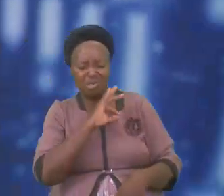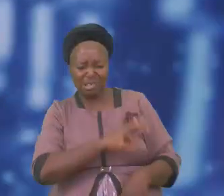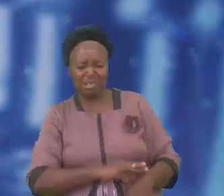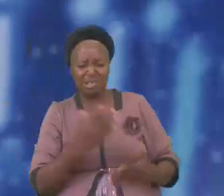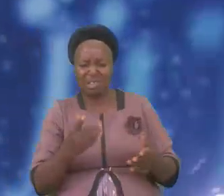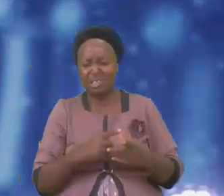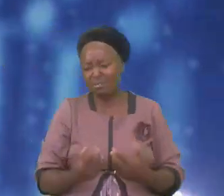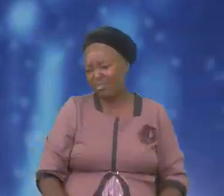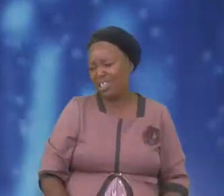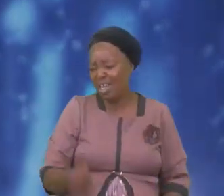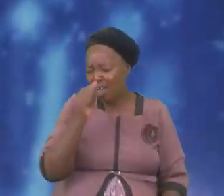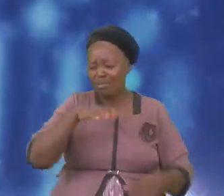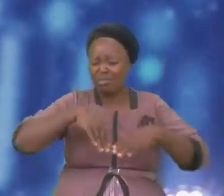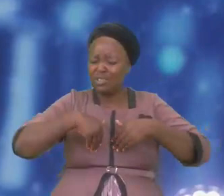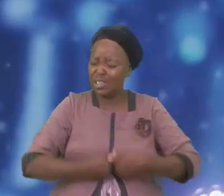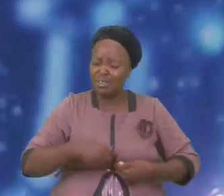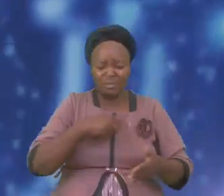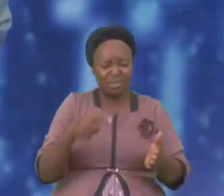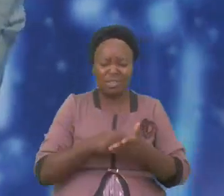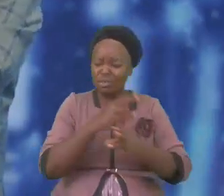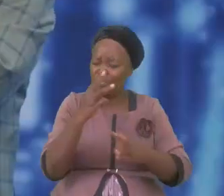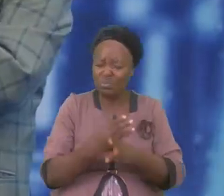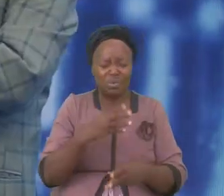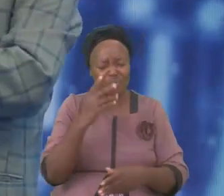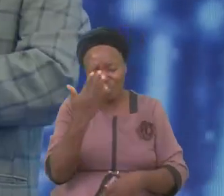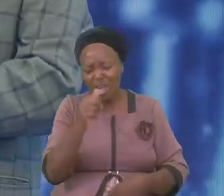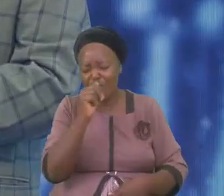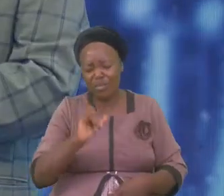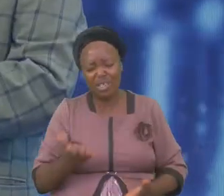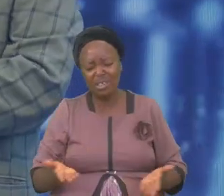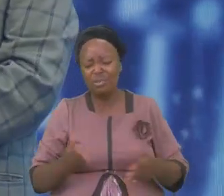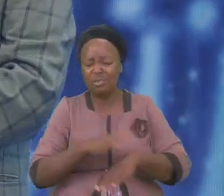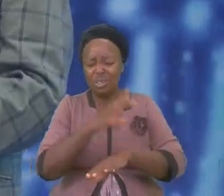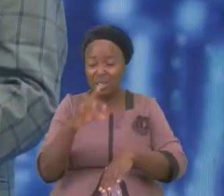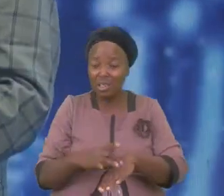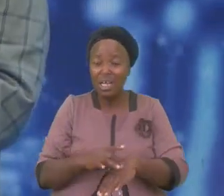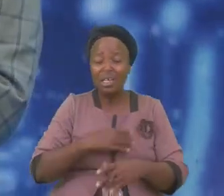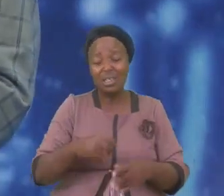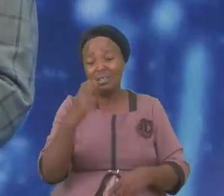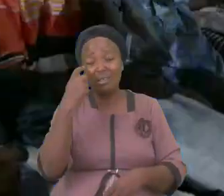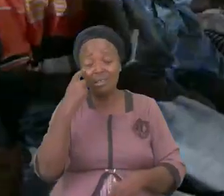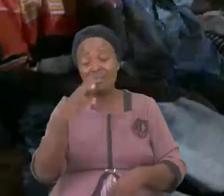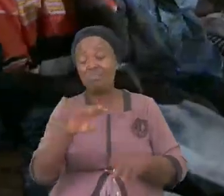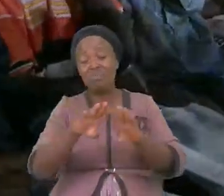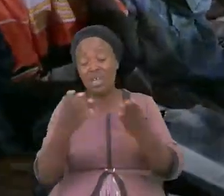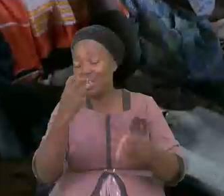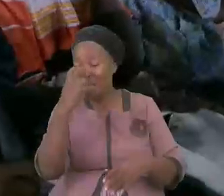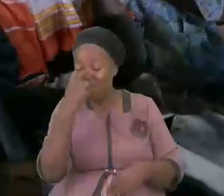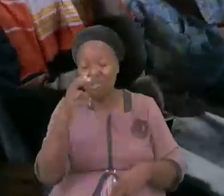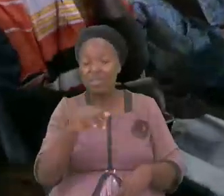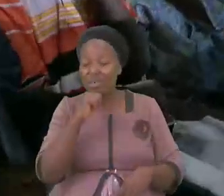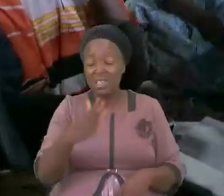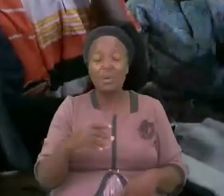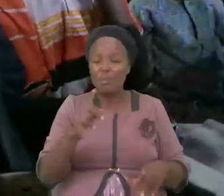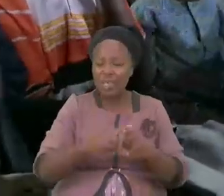will give you better vision and passion in your life in Jesus' name. You